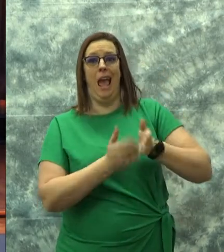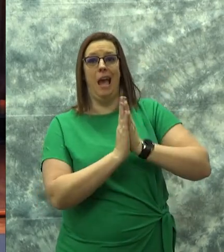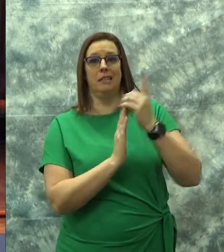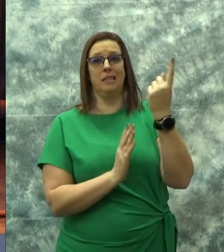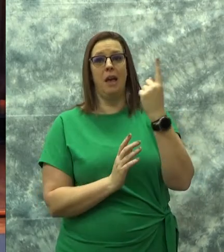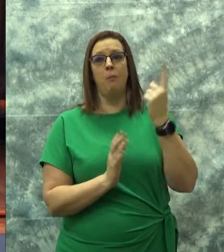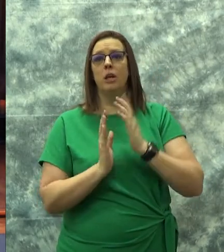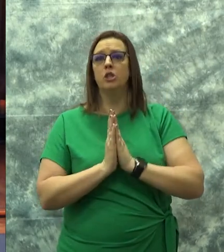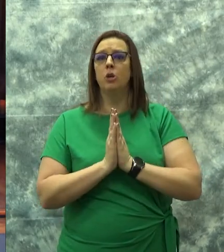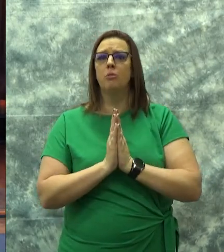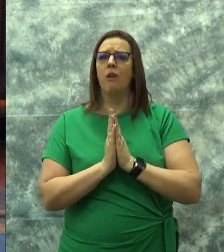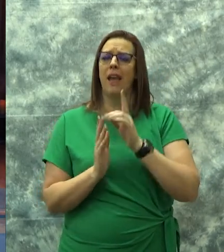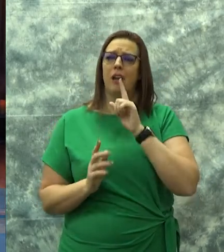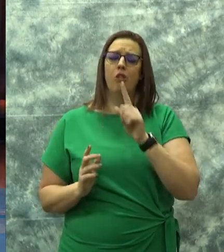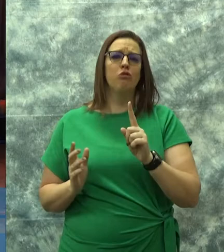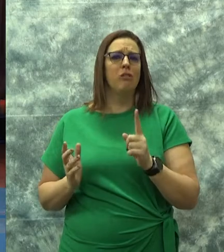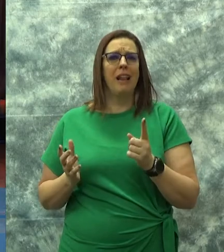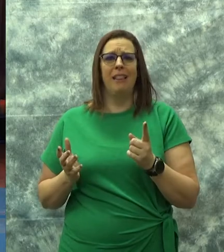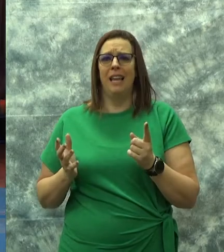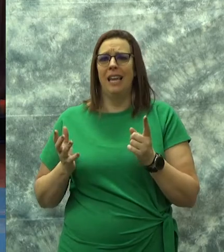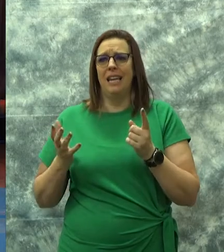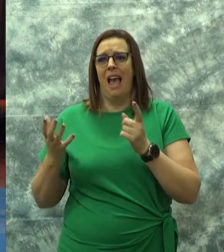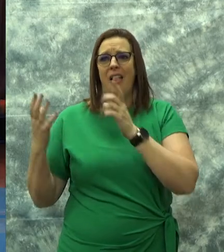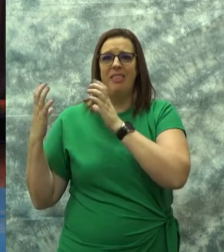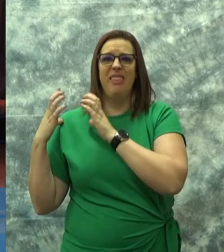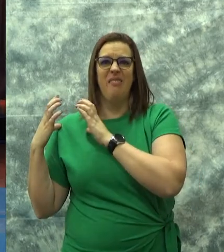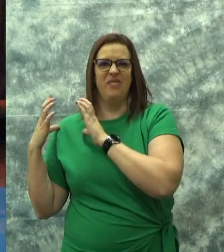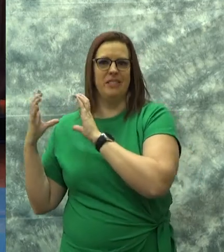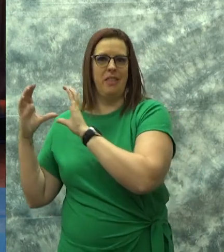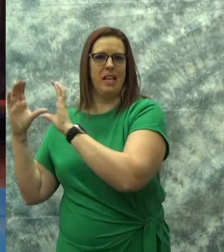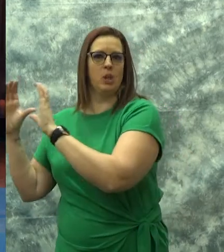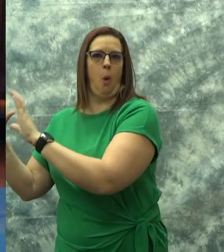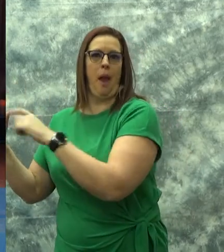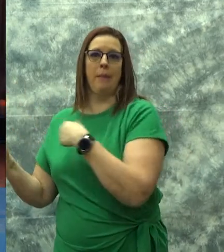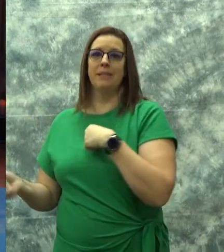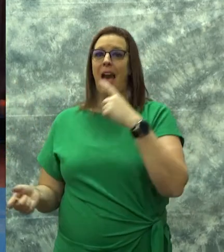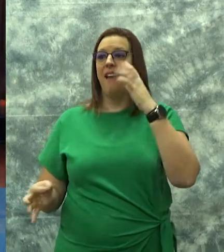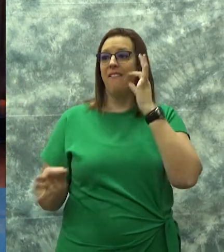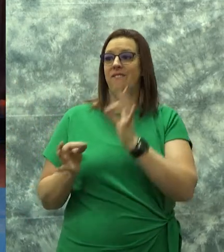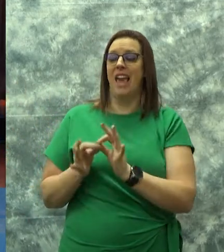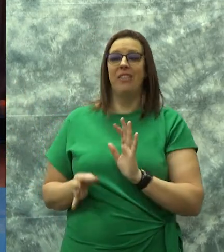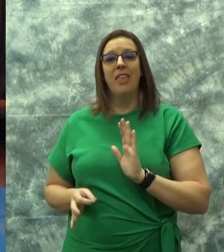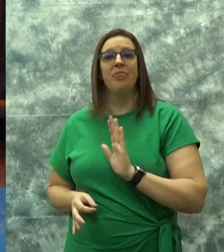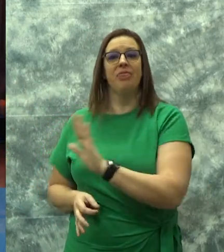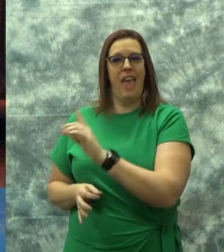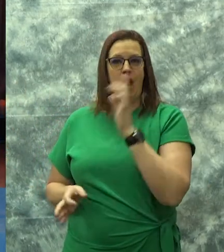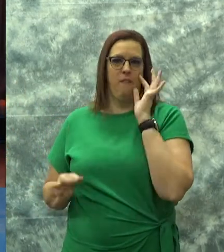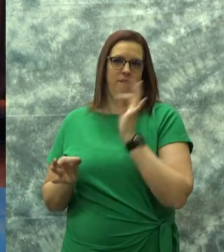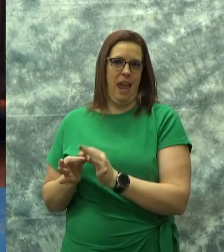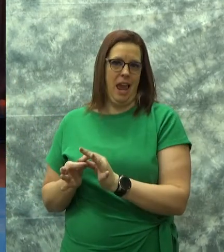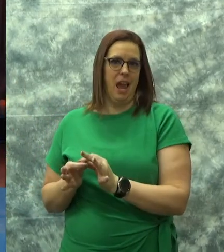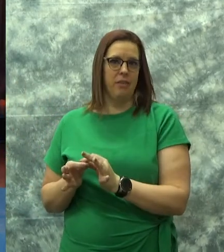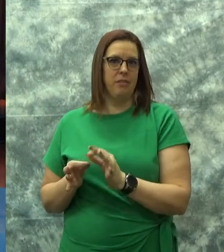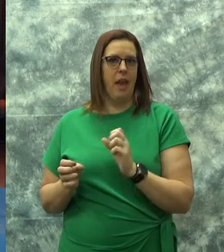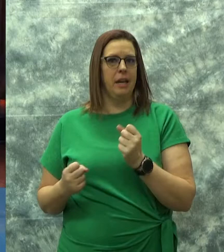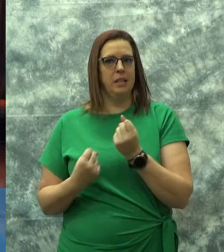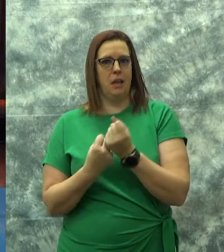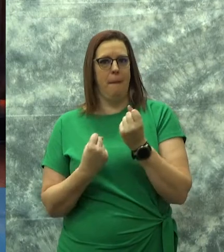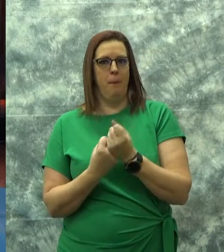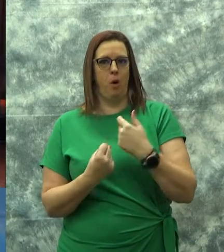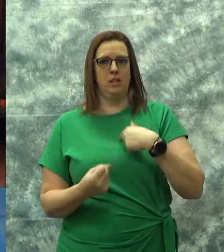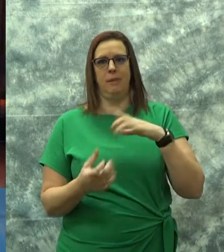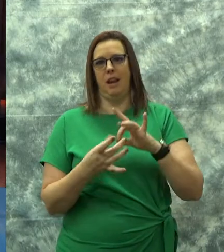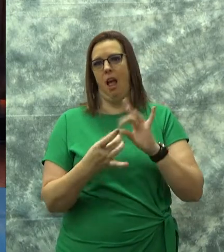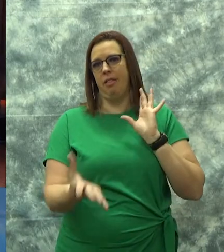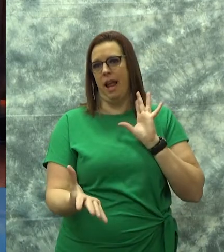I ask somebody to pray, it just lifts things away from me because I have faith in their faith, and it's a way to support me in letting